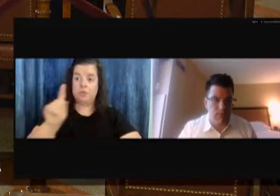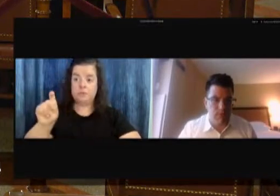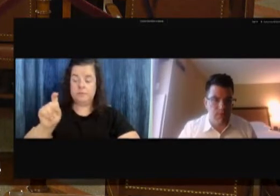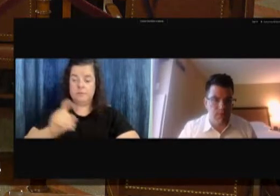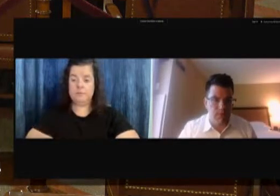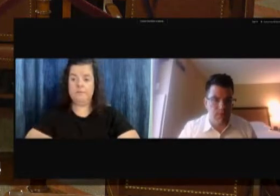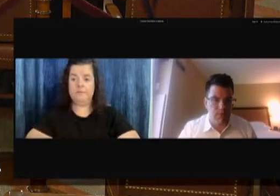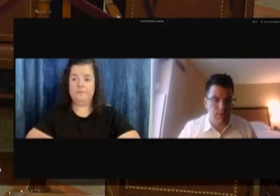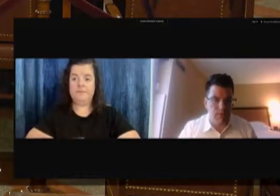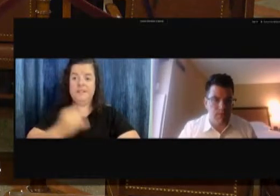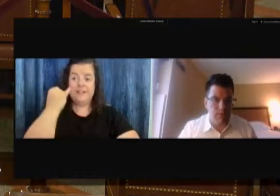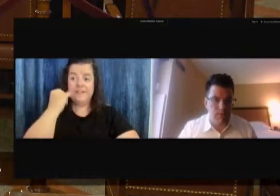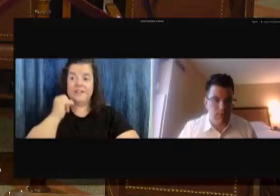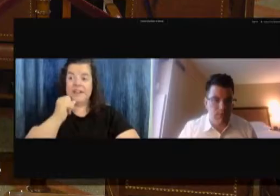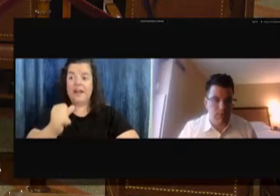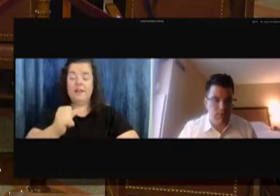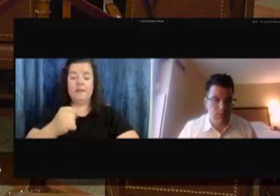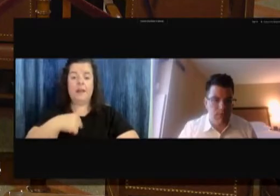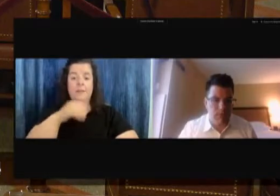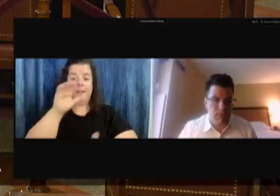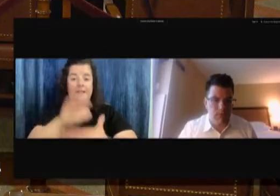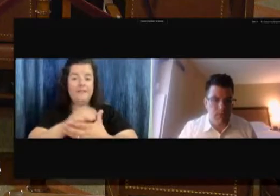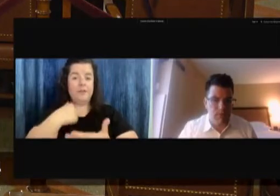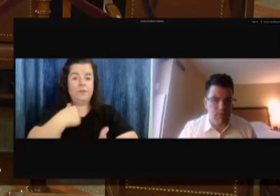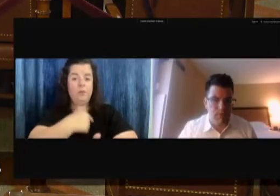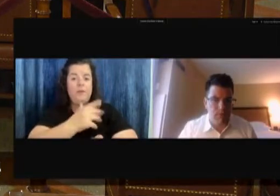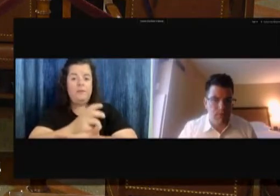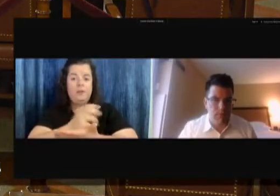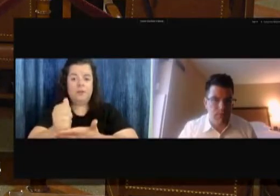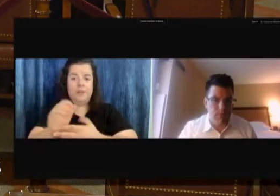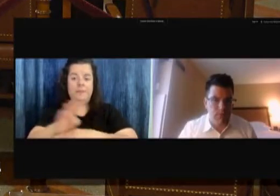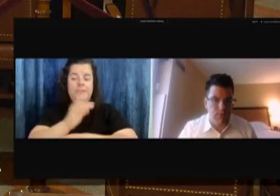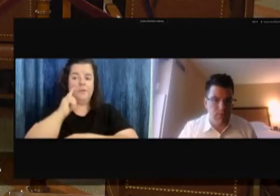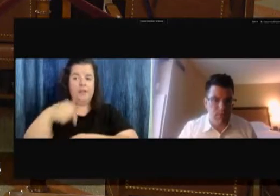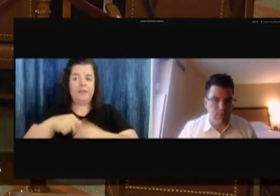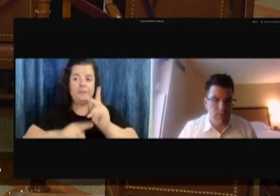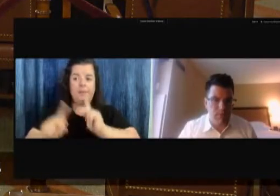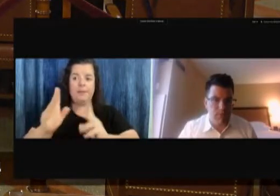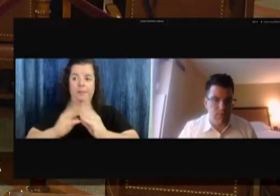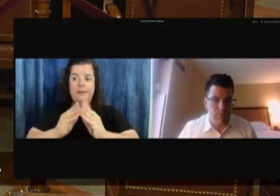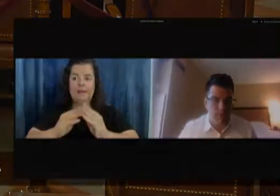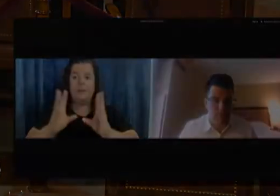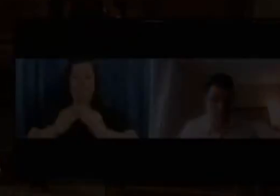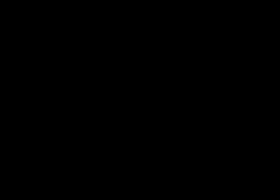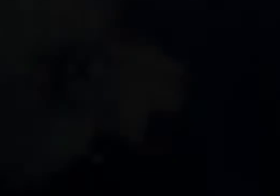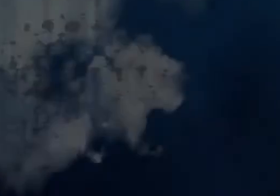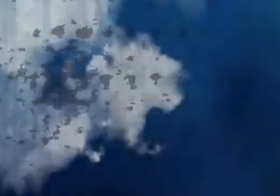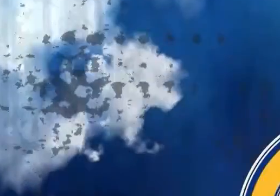If not, I believe we've exhausted the business of this public hearing, and this meeting is adjourned.